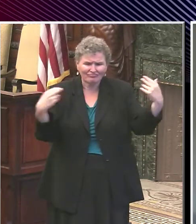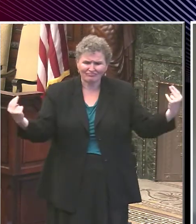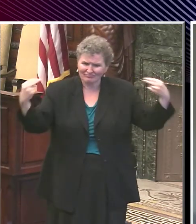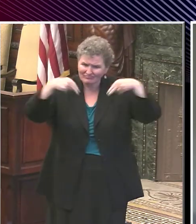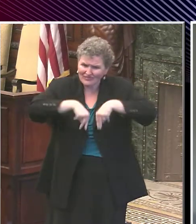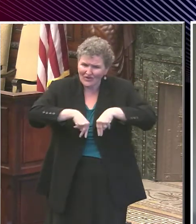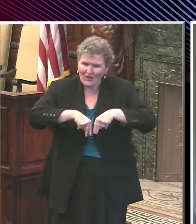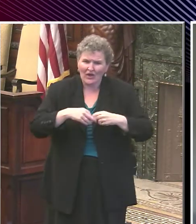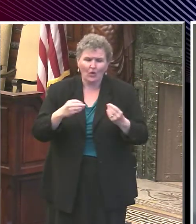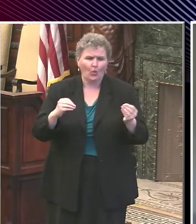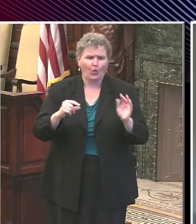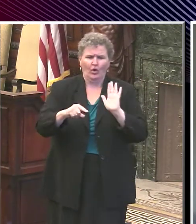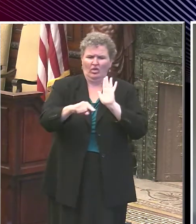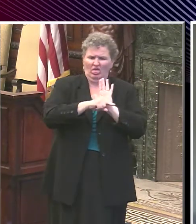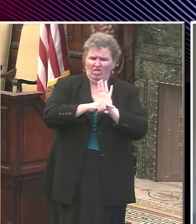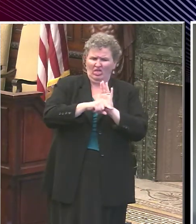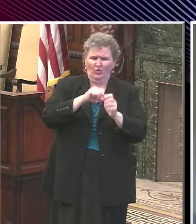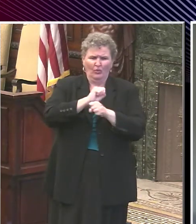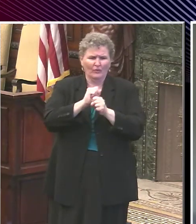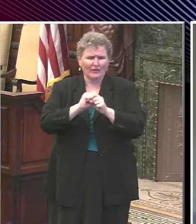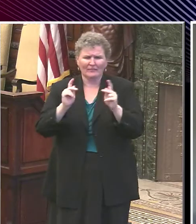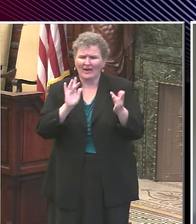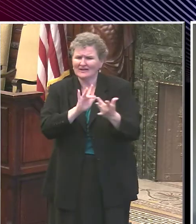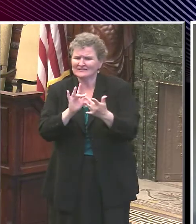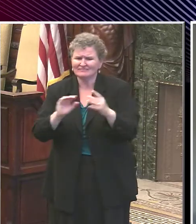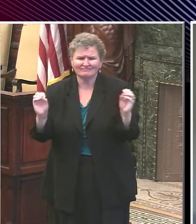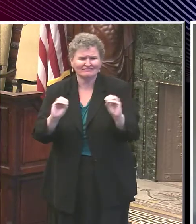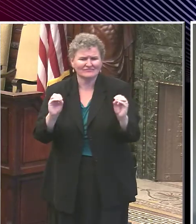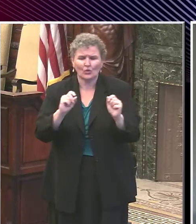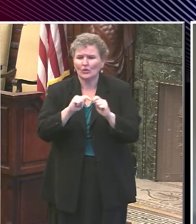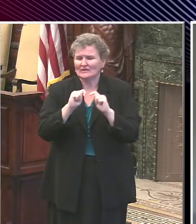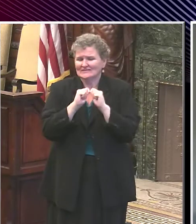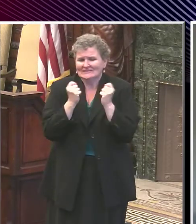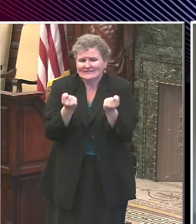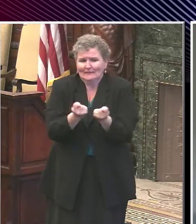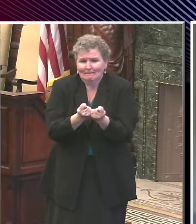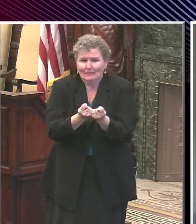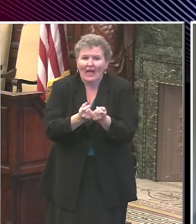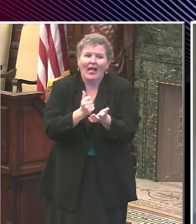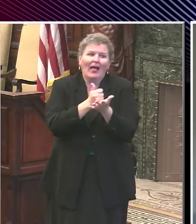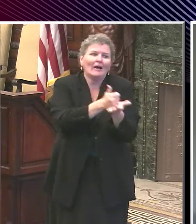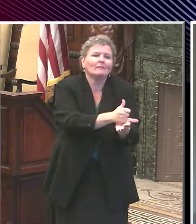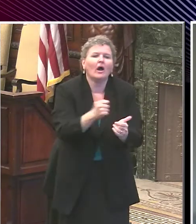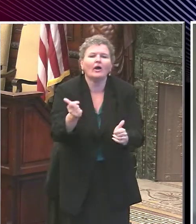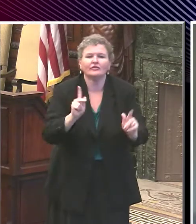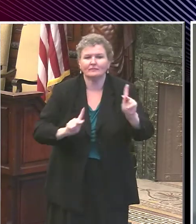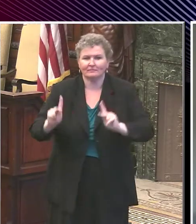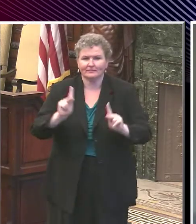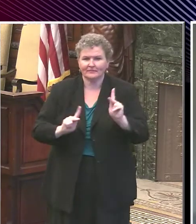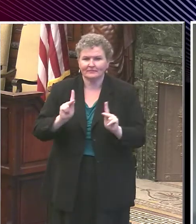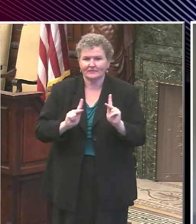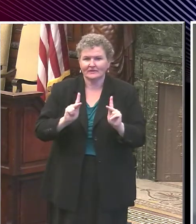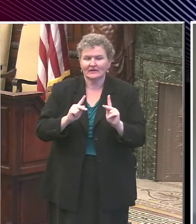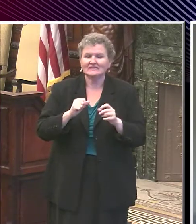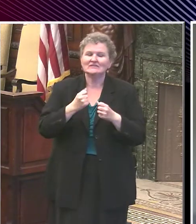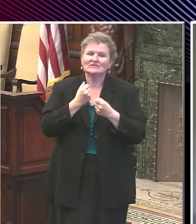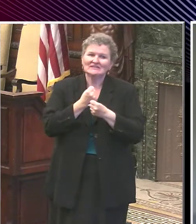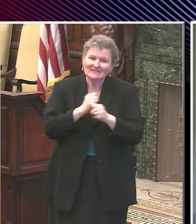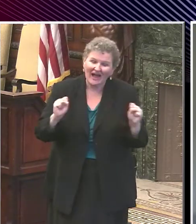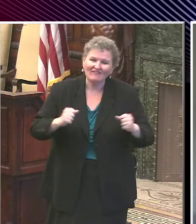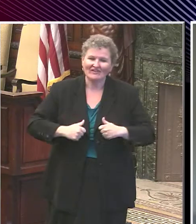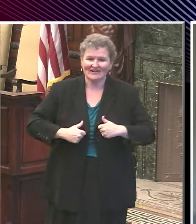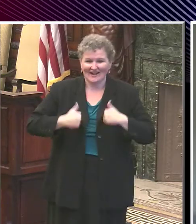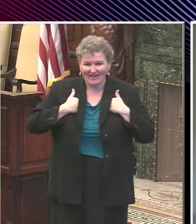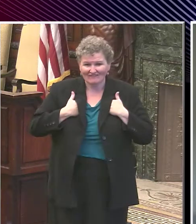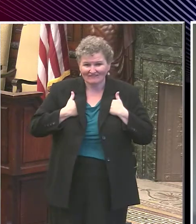working with the contact tracing team. Participating means helping other people, and it can be life-saving. And for cases